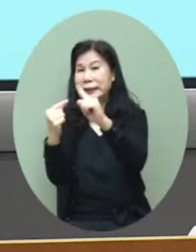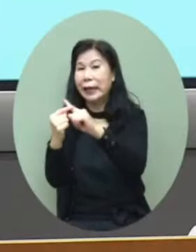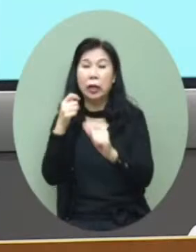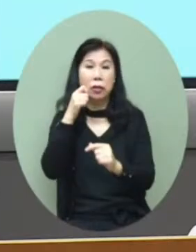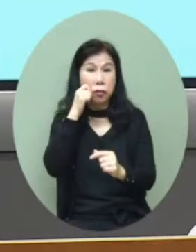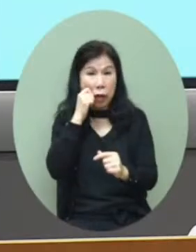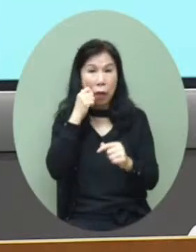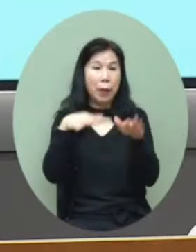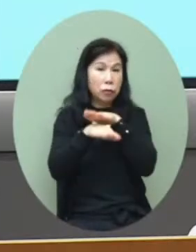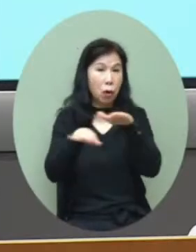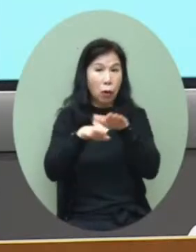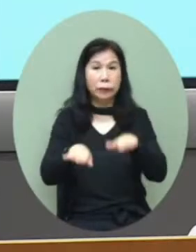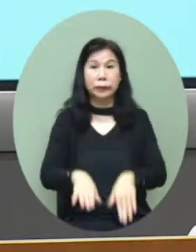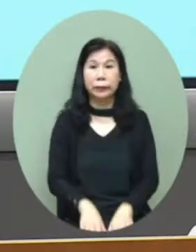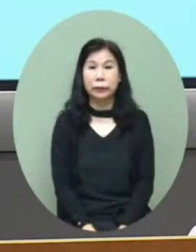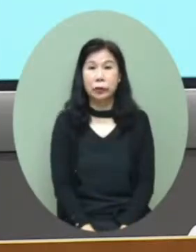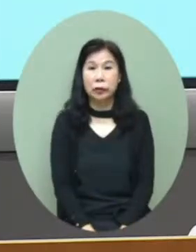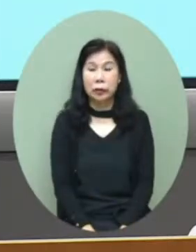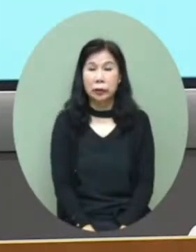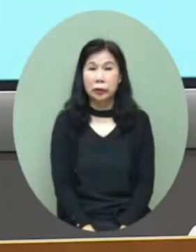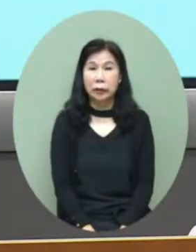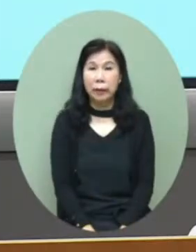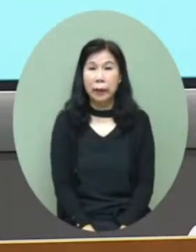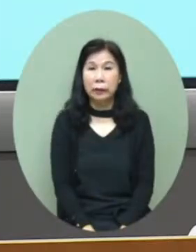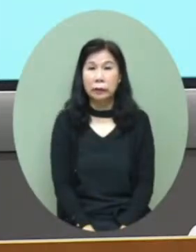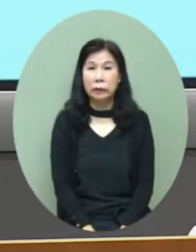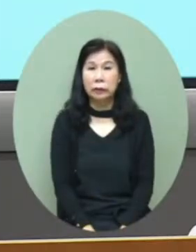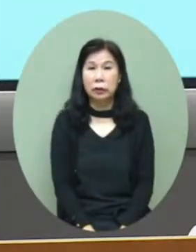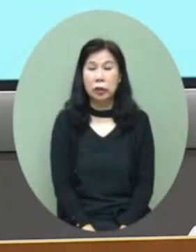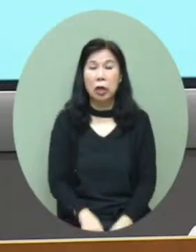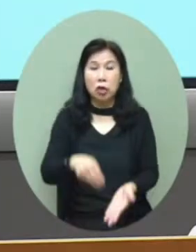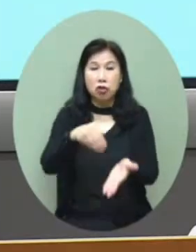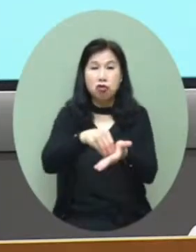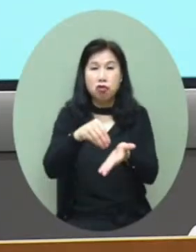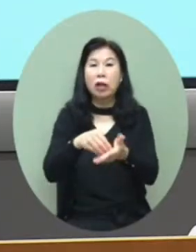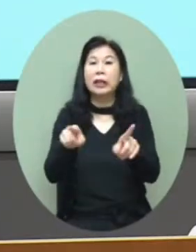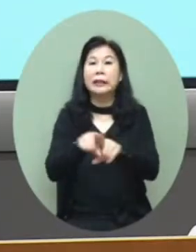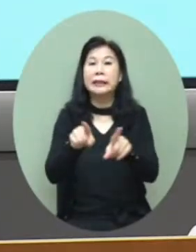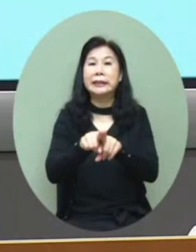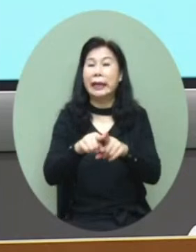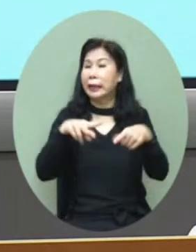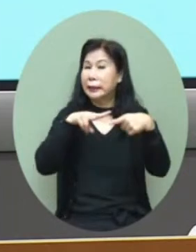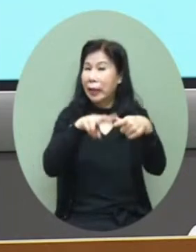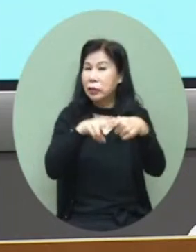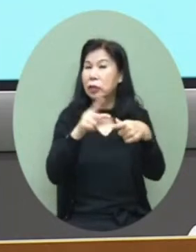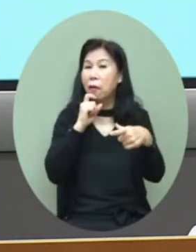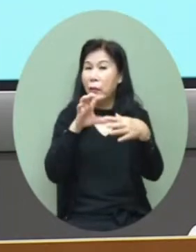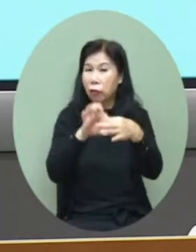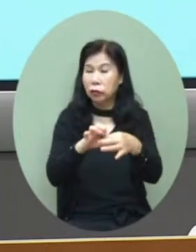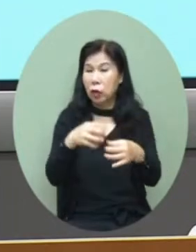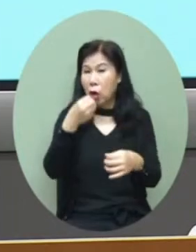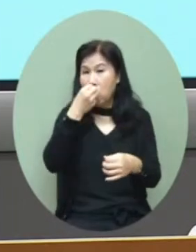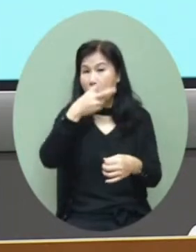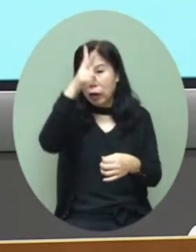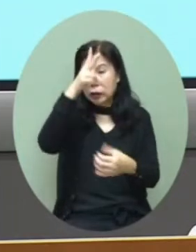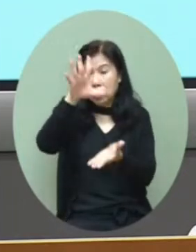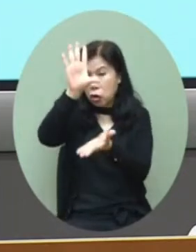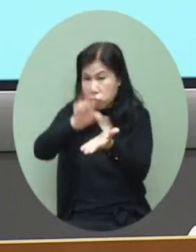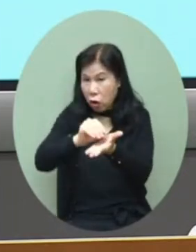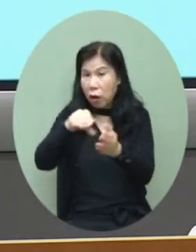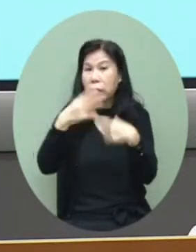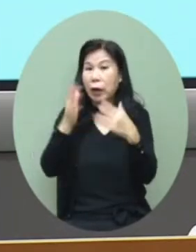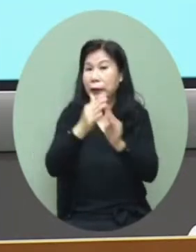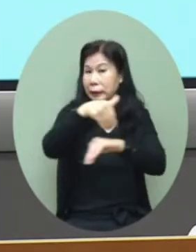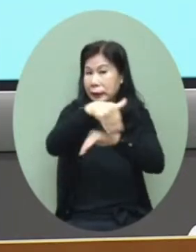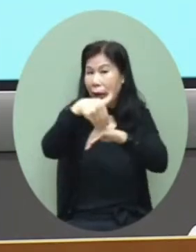and connection with the mainland are not two contradictory matters. I have spent quite some time at the